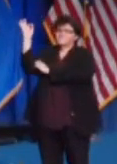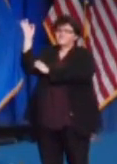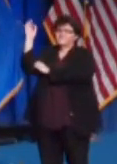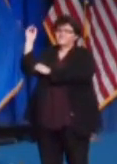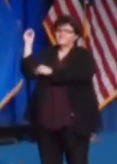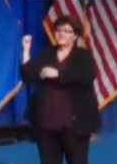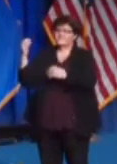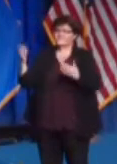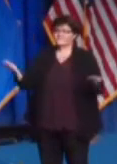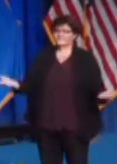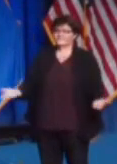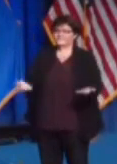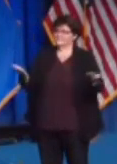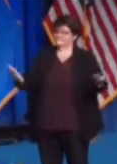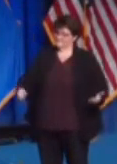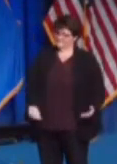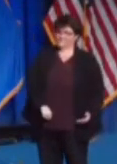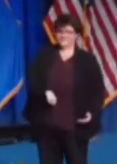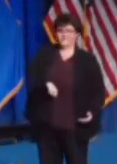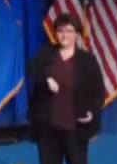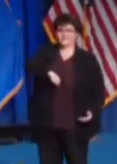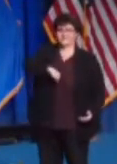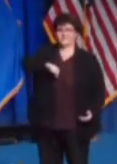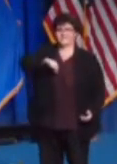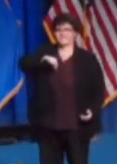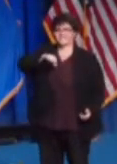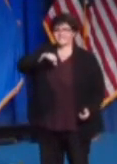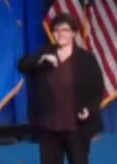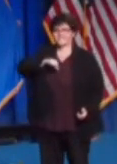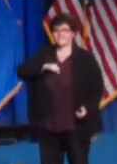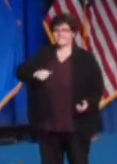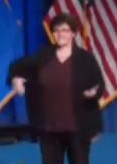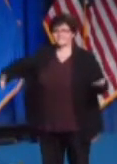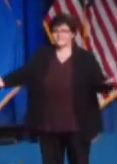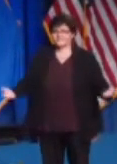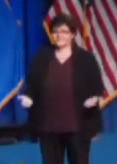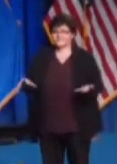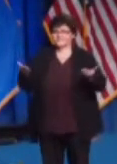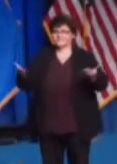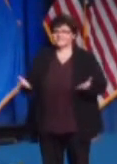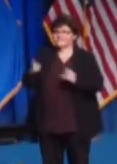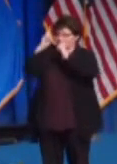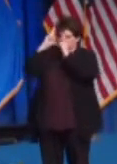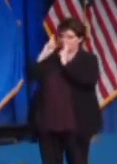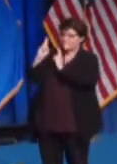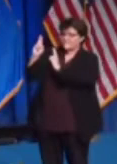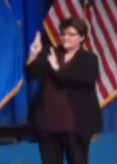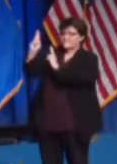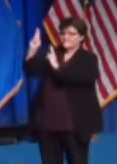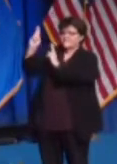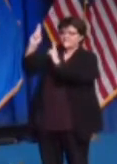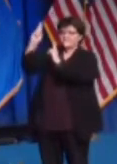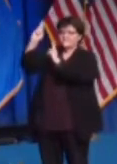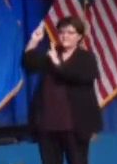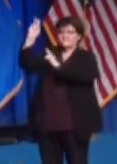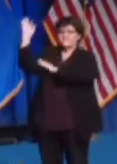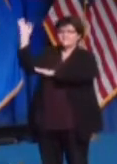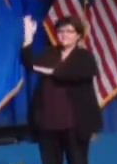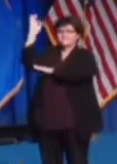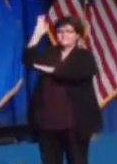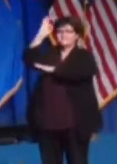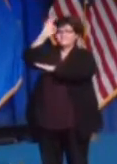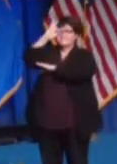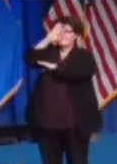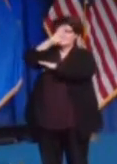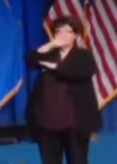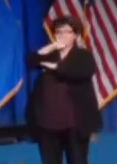light what so proudly we hailed at the